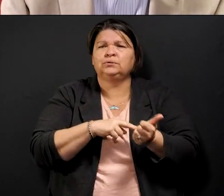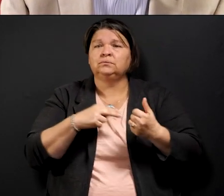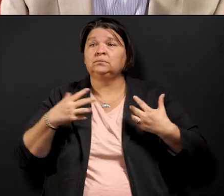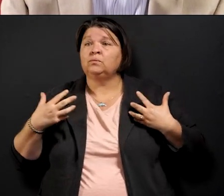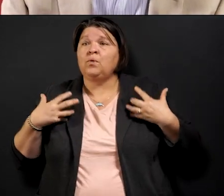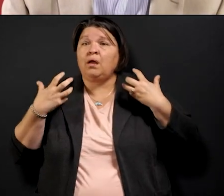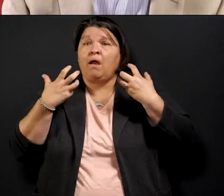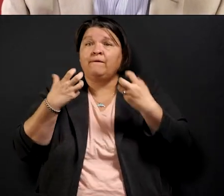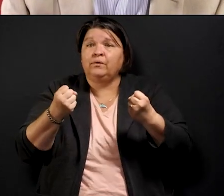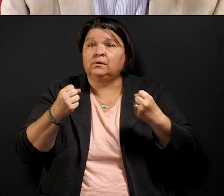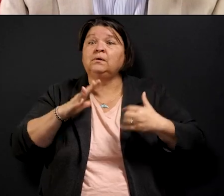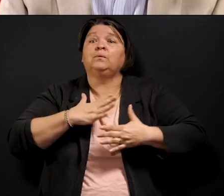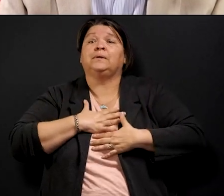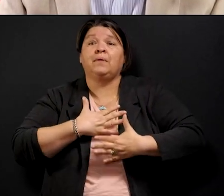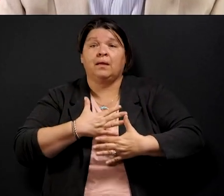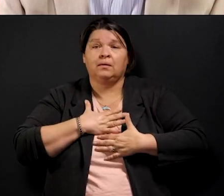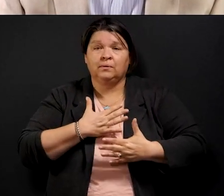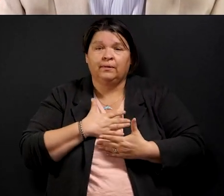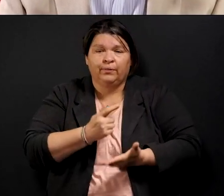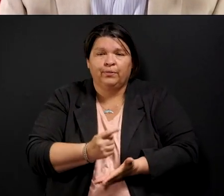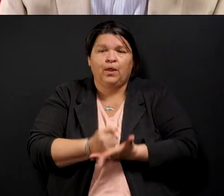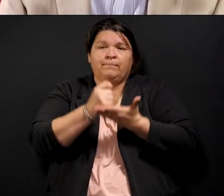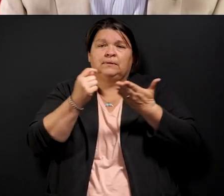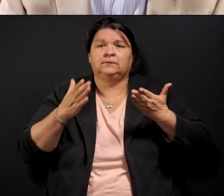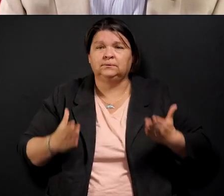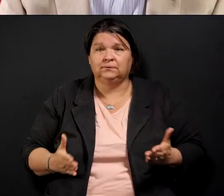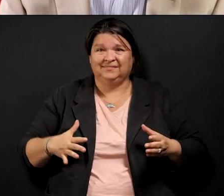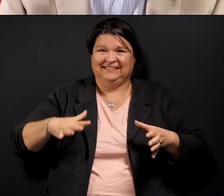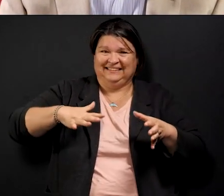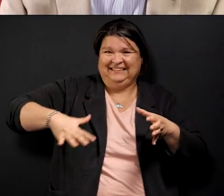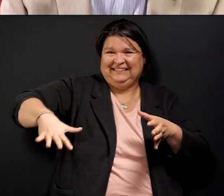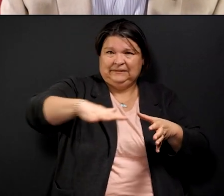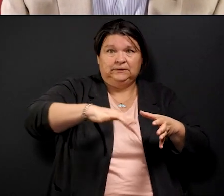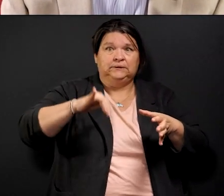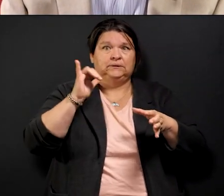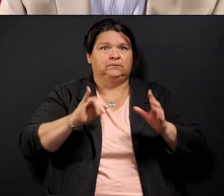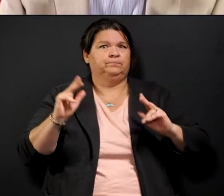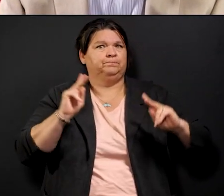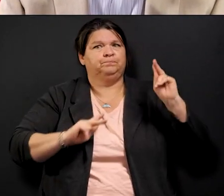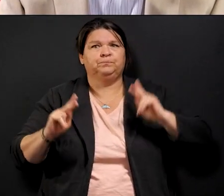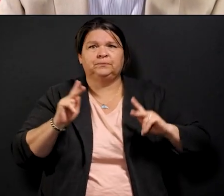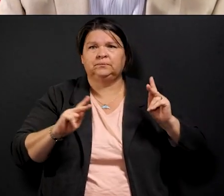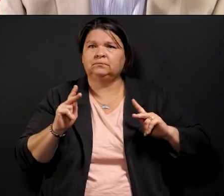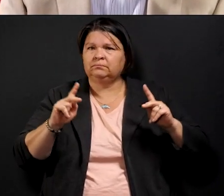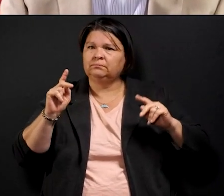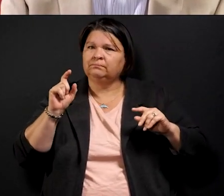kind of a treatment that we can rescue people out of a difficult situation. I can tell you, I've seen it. This is a